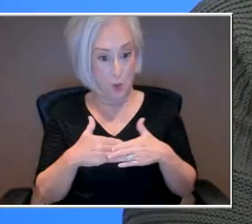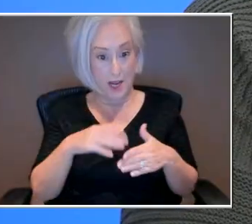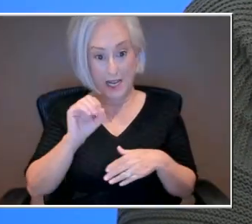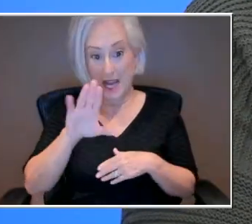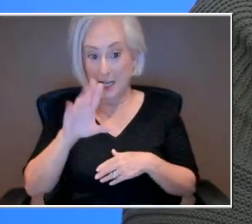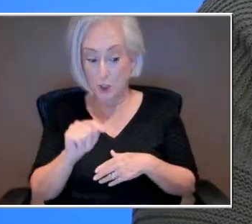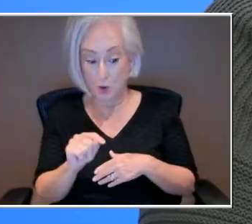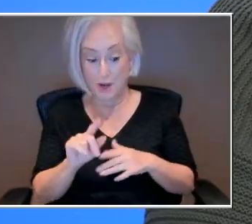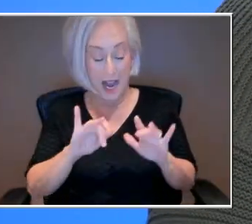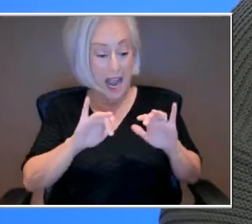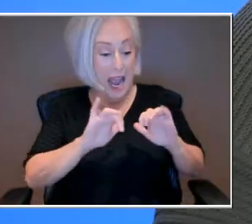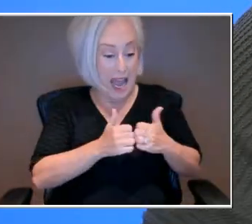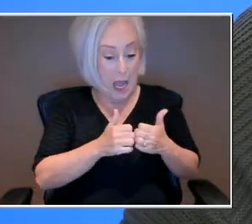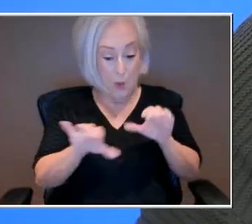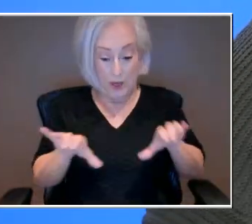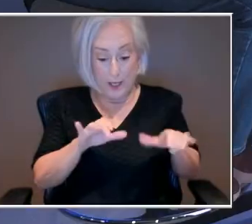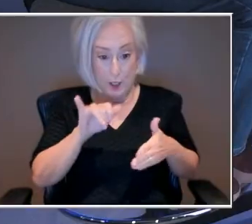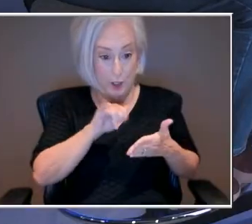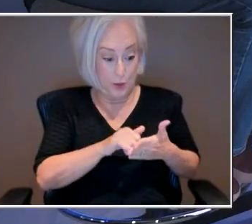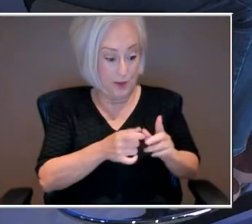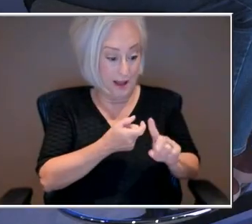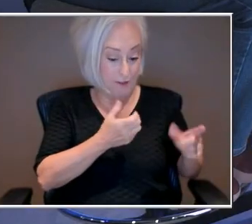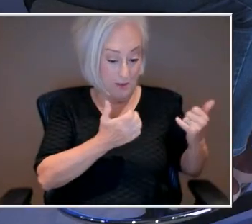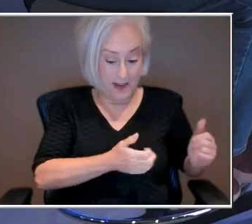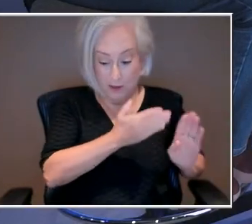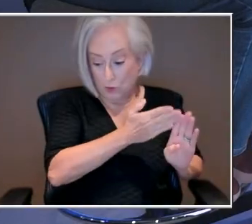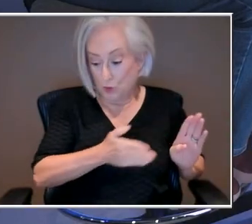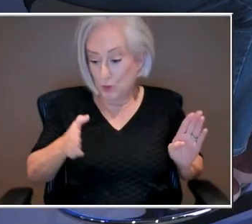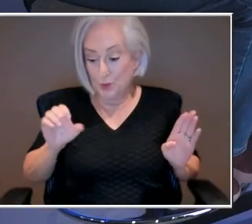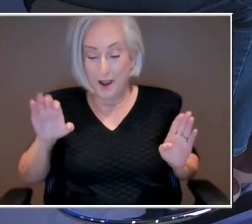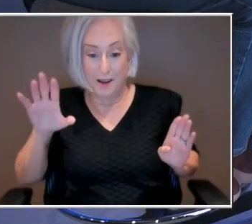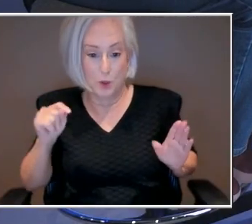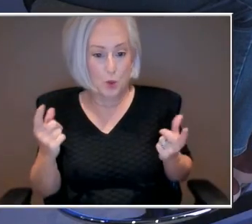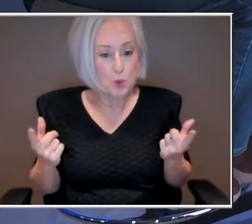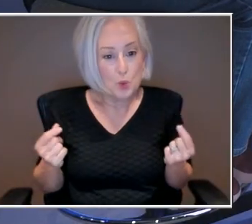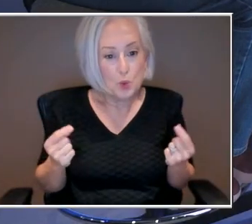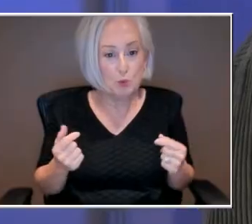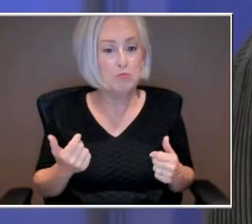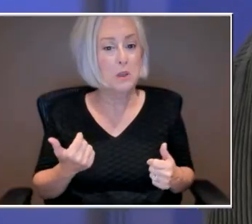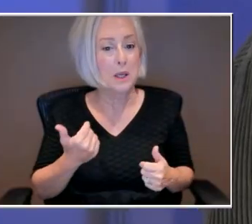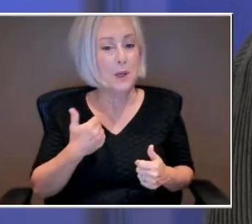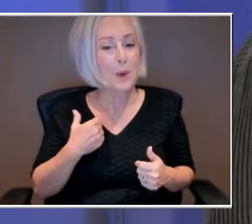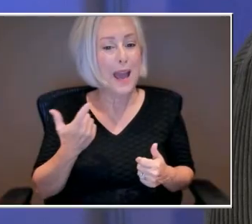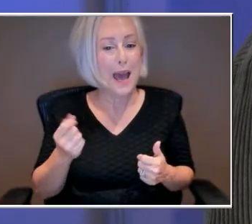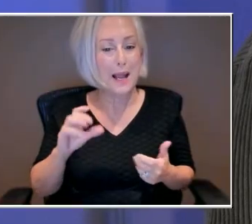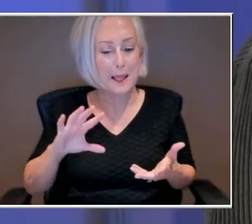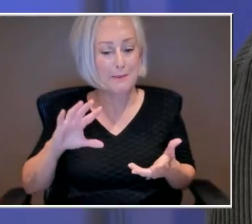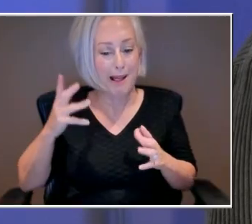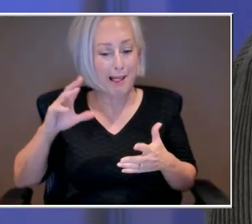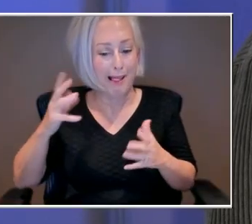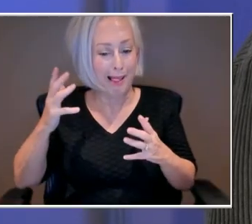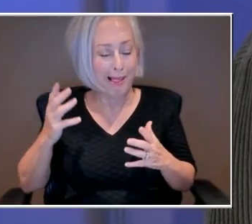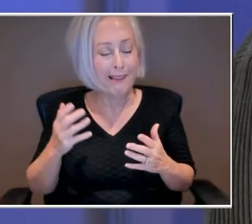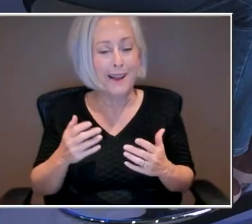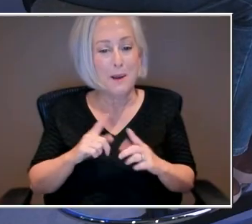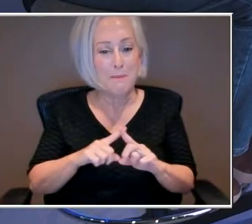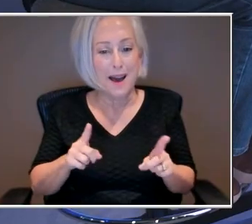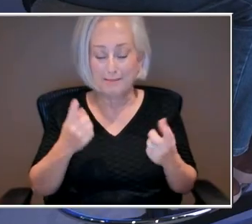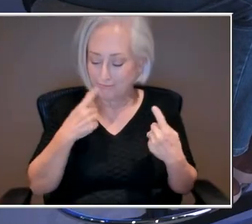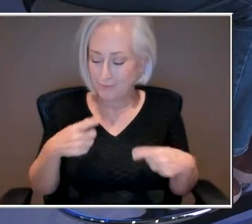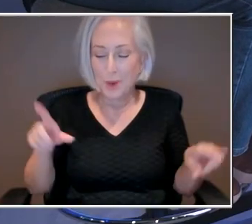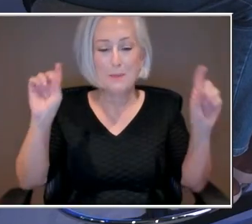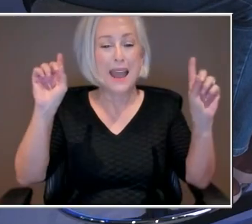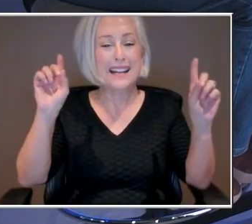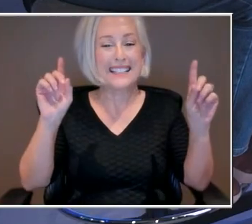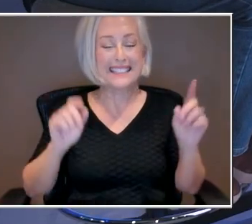to this? We had some bumps, but You did great. Yeah. you made it. Beautifully. Well, and Jordan,